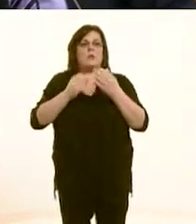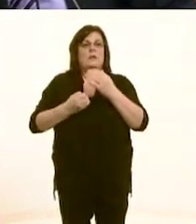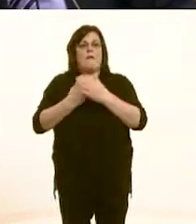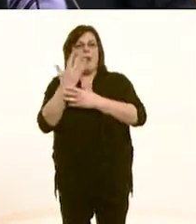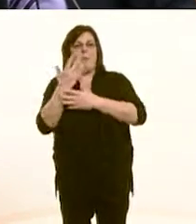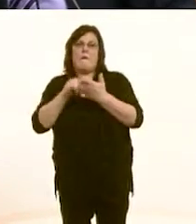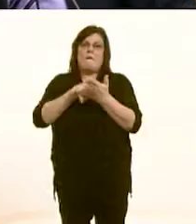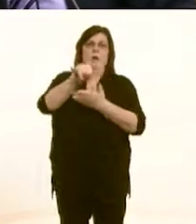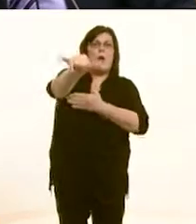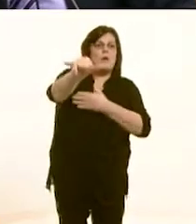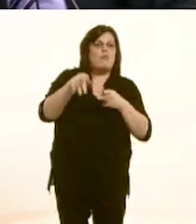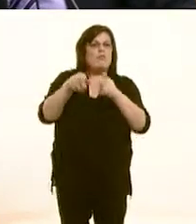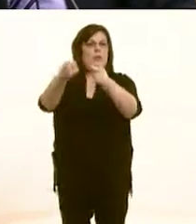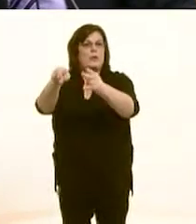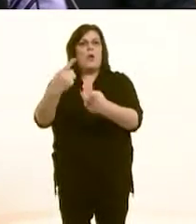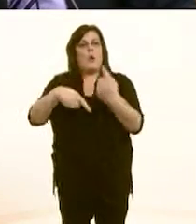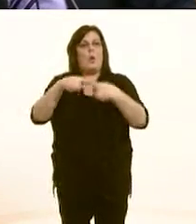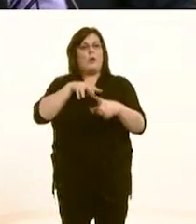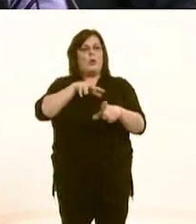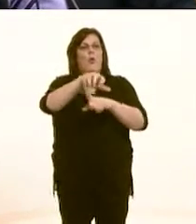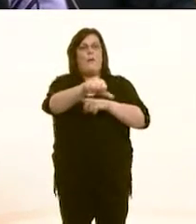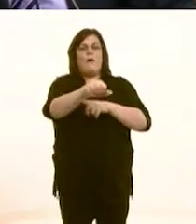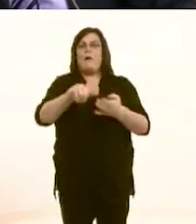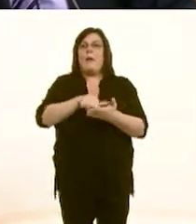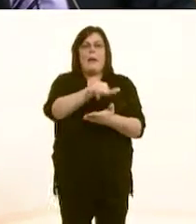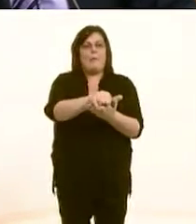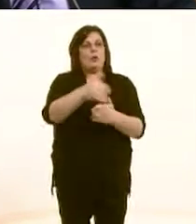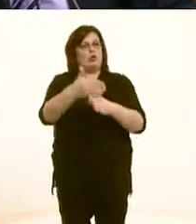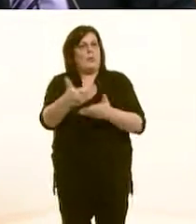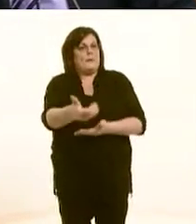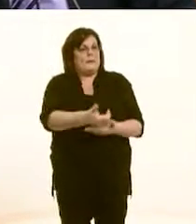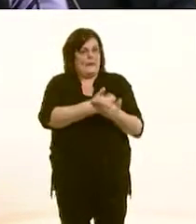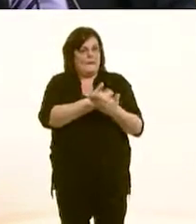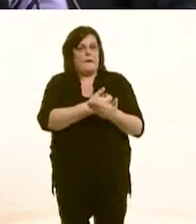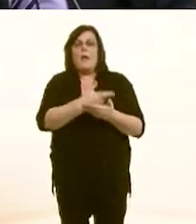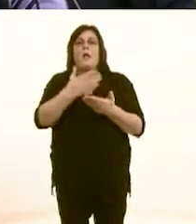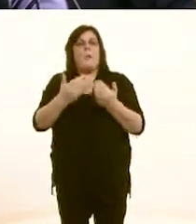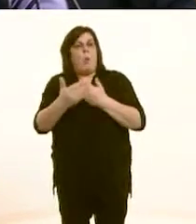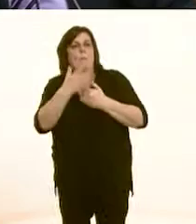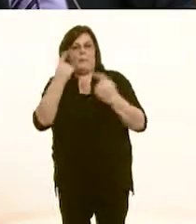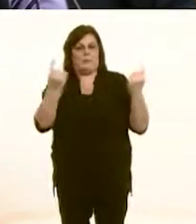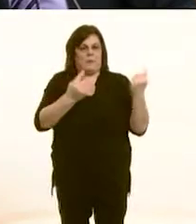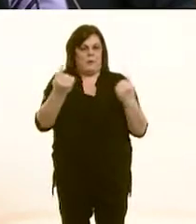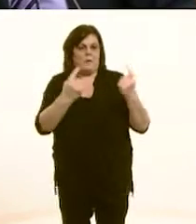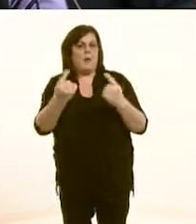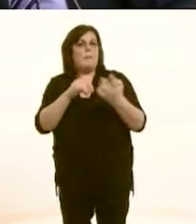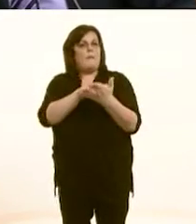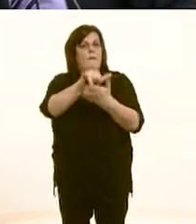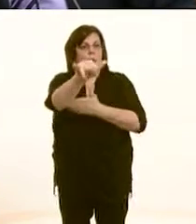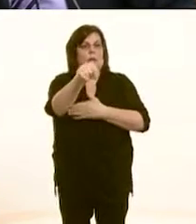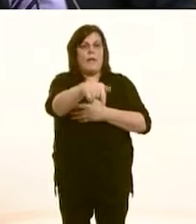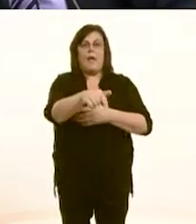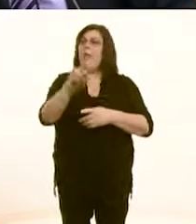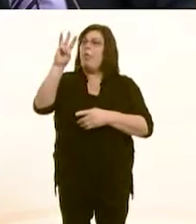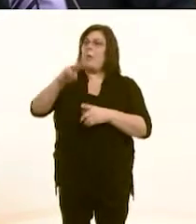clear. We took the airport over. We saved those jobs. The airport is growing. There are more people using the airport. The Welsh Conservatives